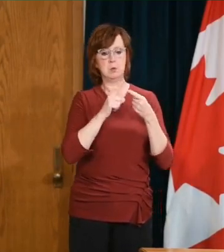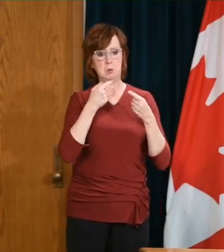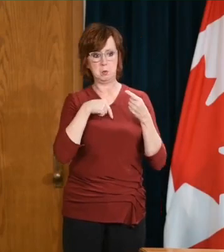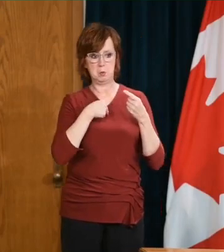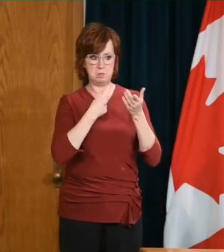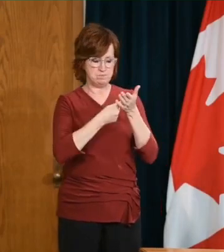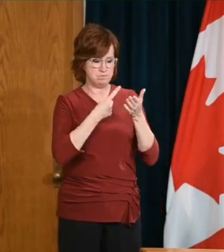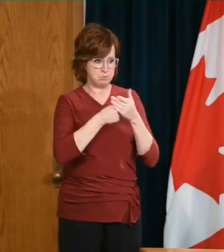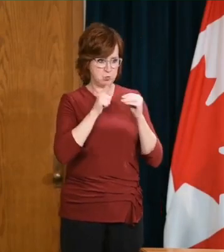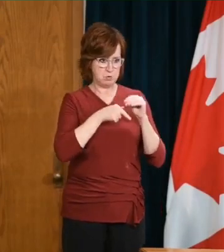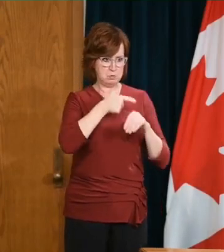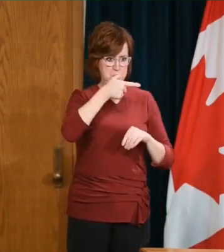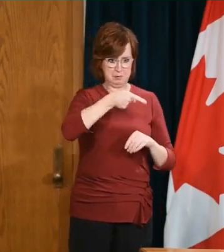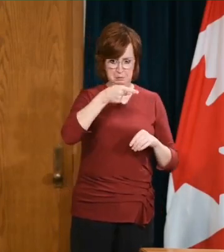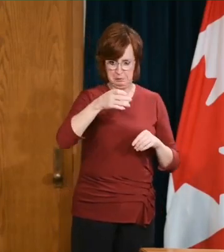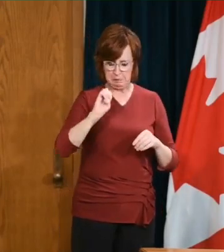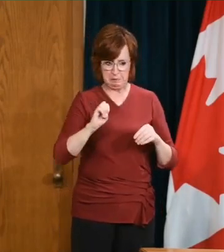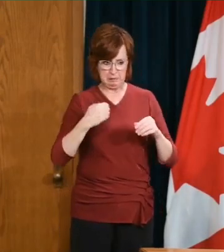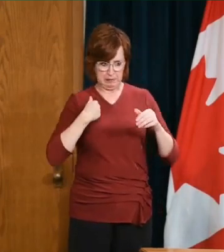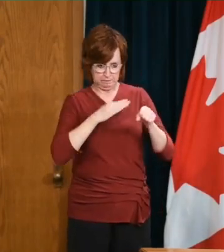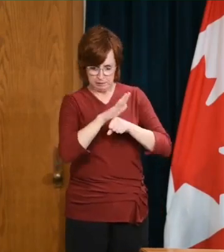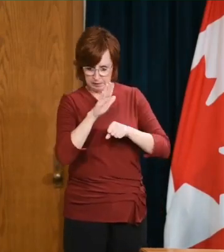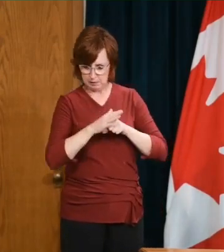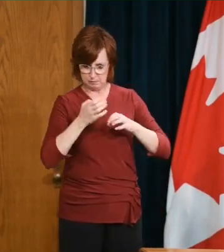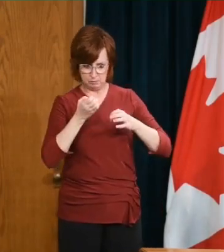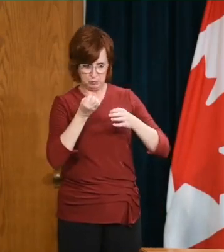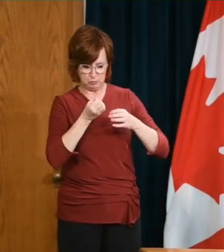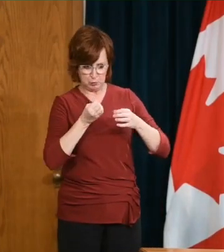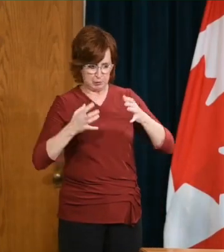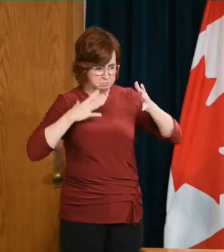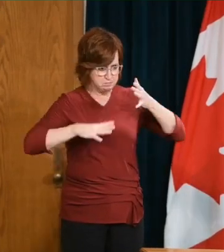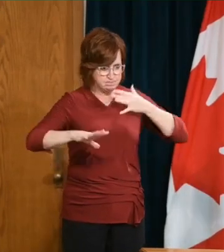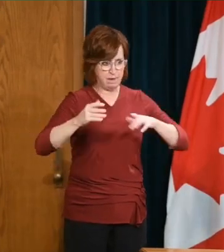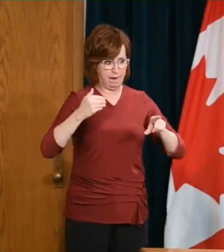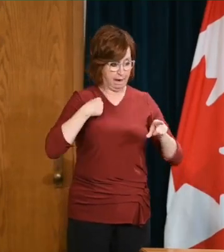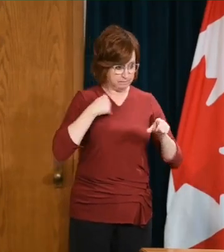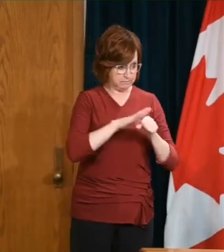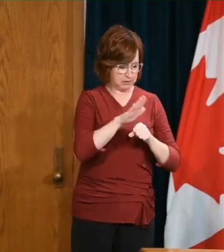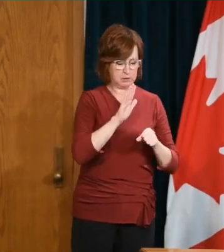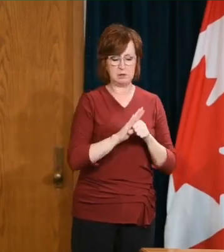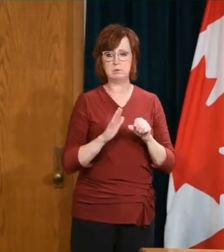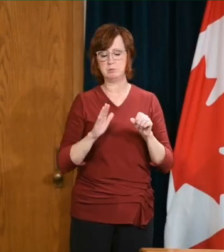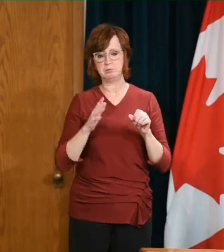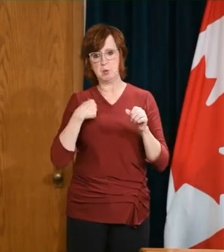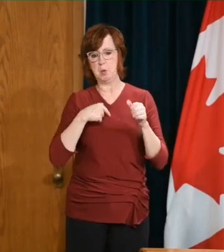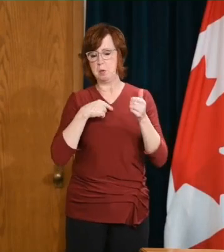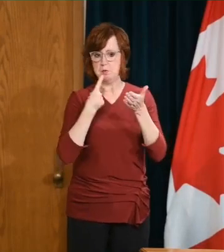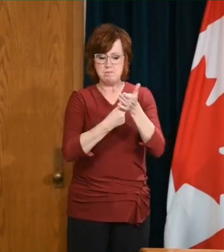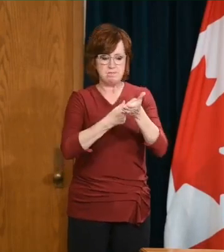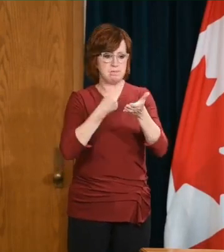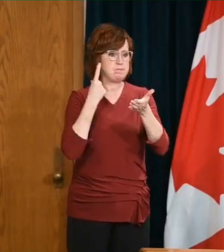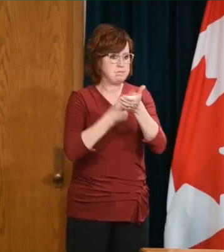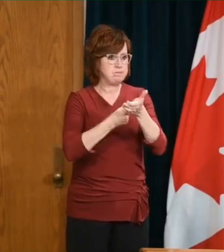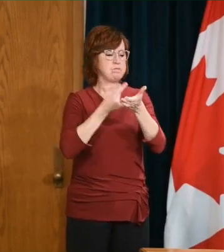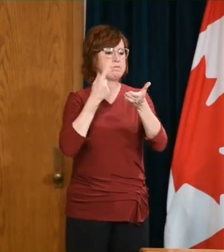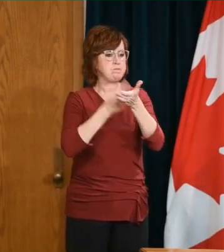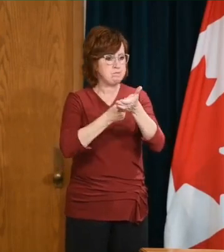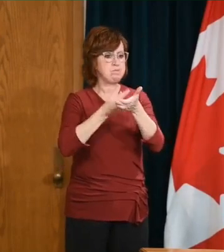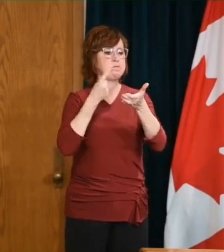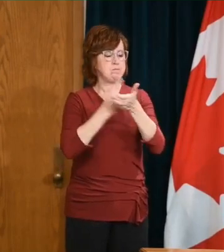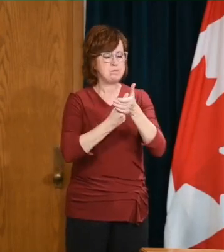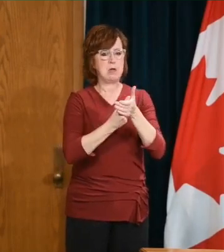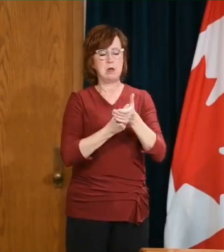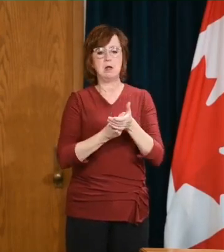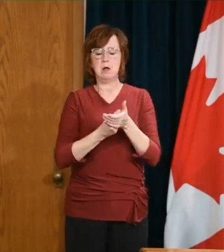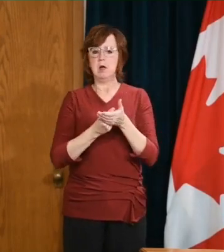equipment. The availability of personal protective equipment is a discussion that is more urgent today after